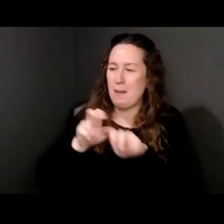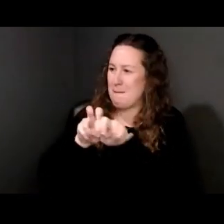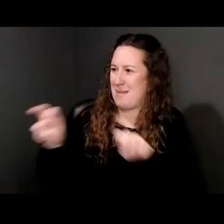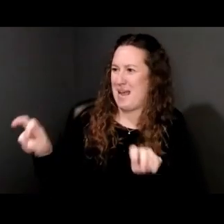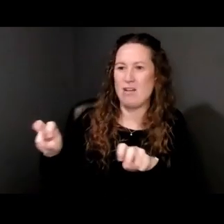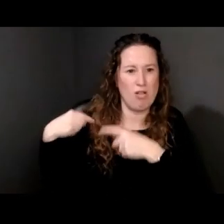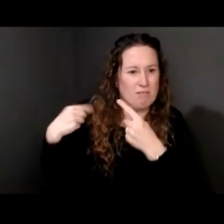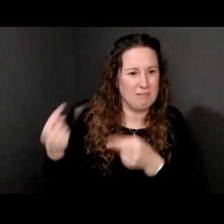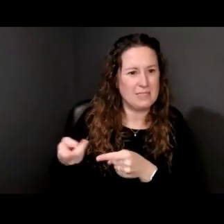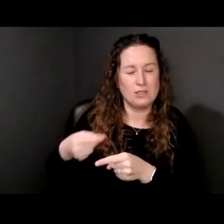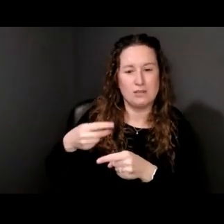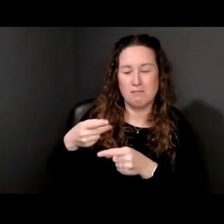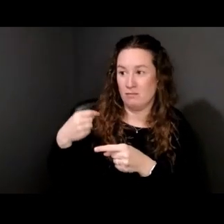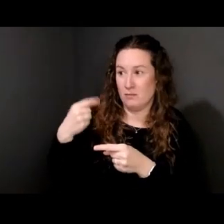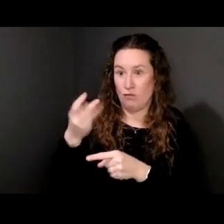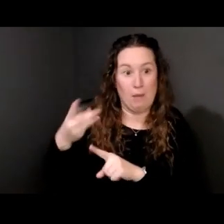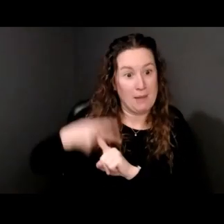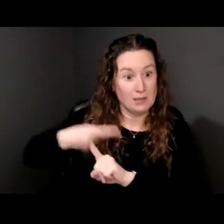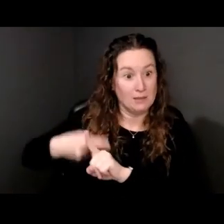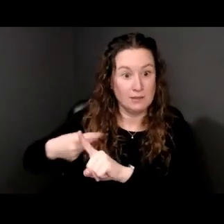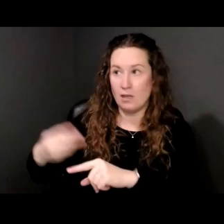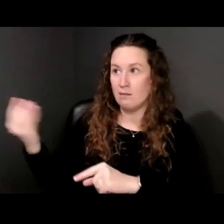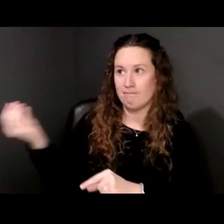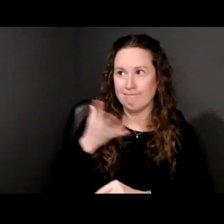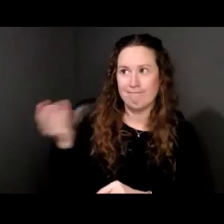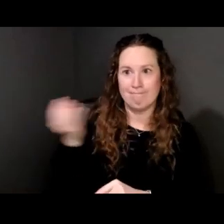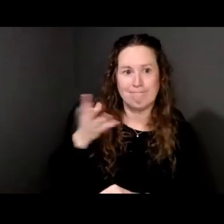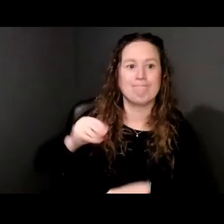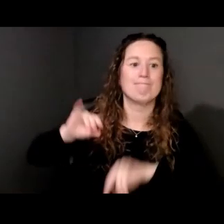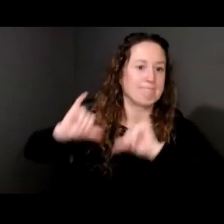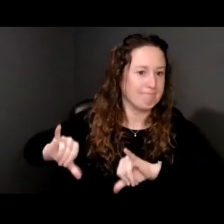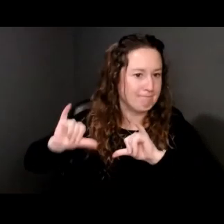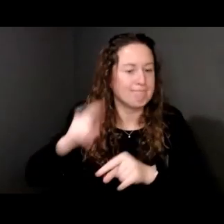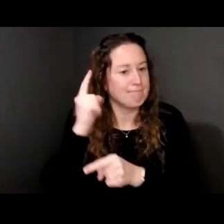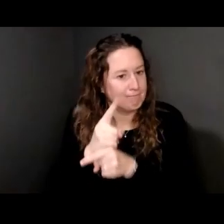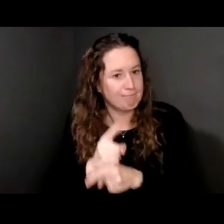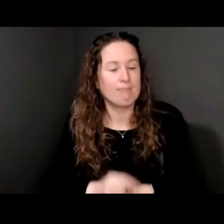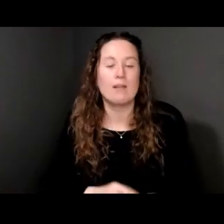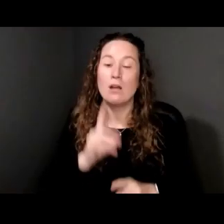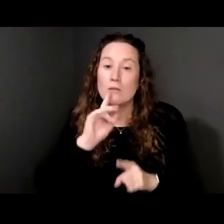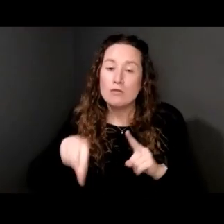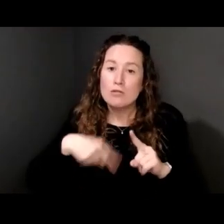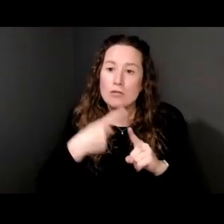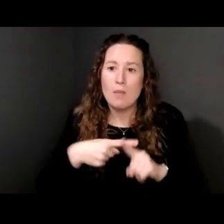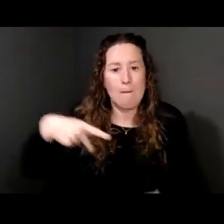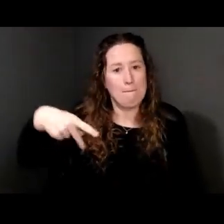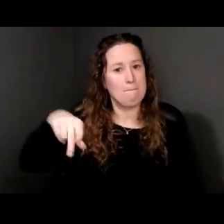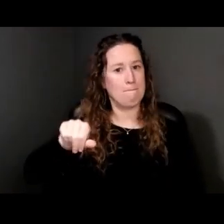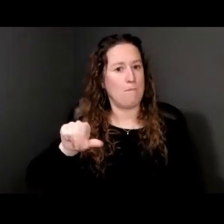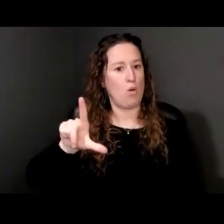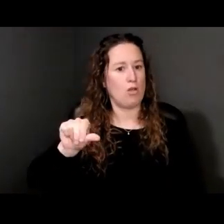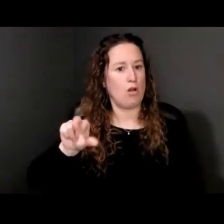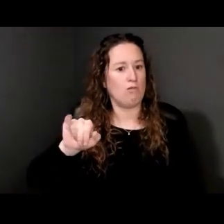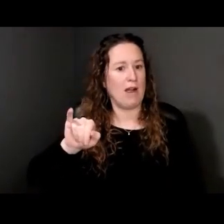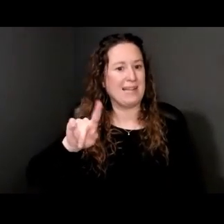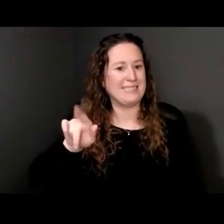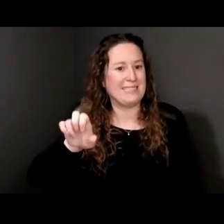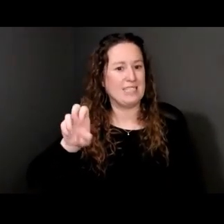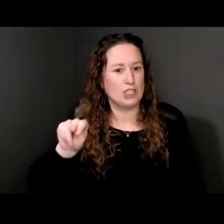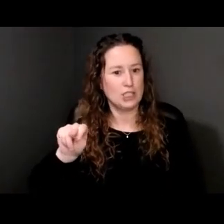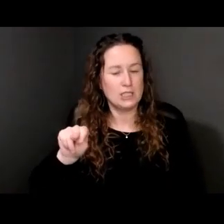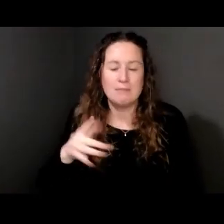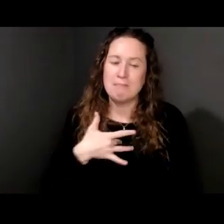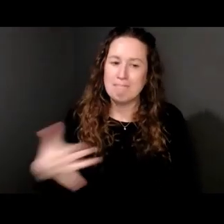over the past few months, that people with a, you know, when you're talking about polarization, that implies people with a range of